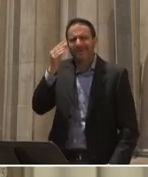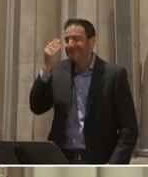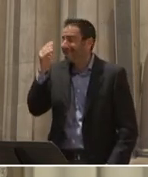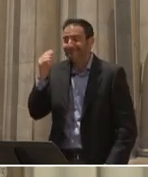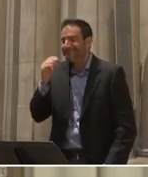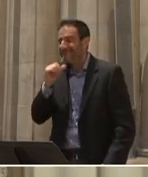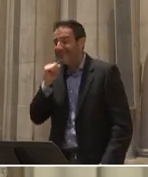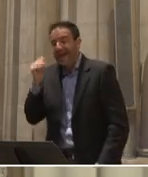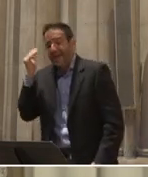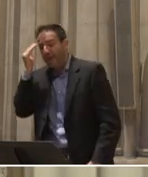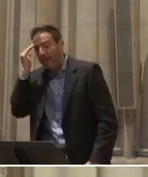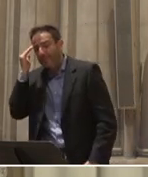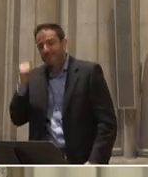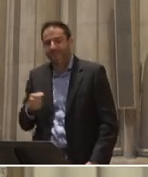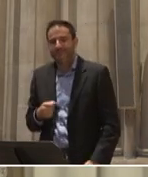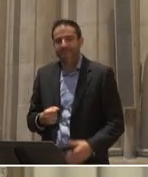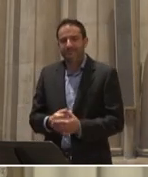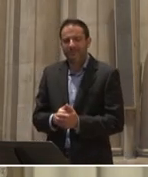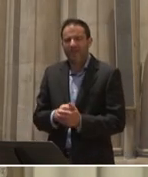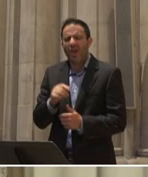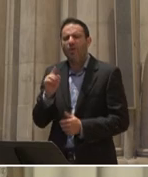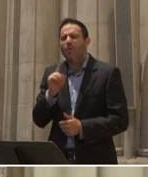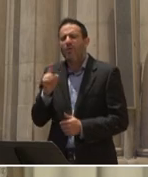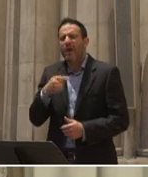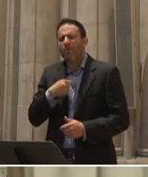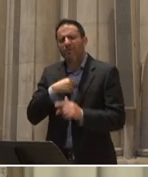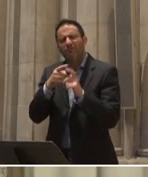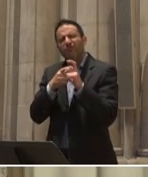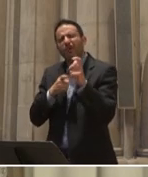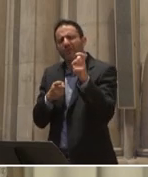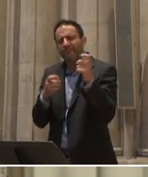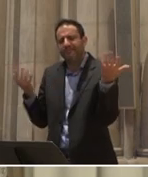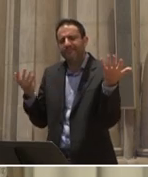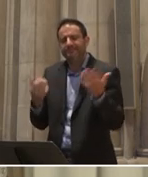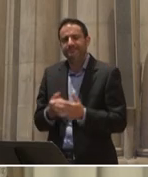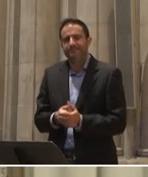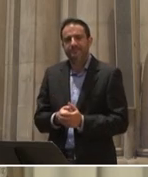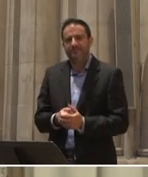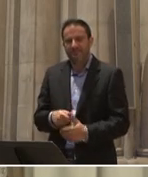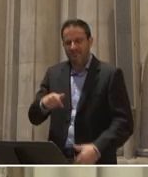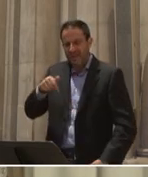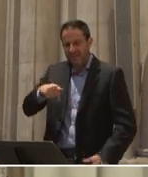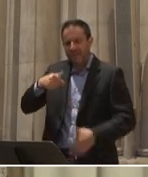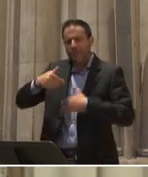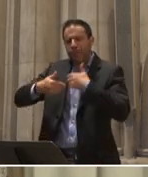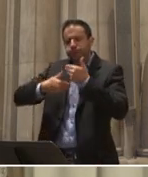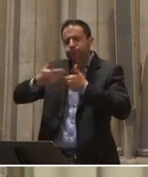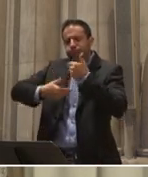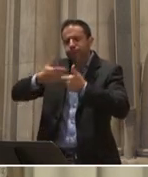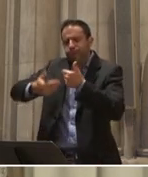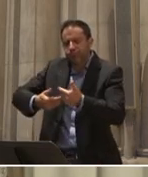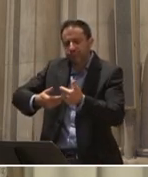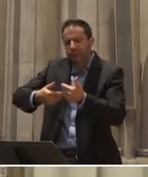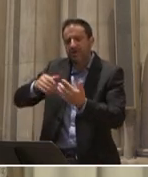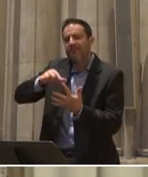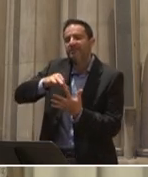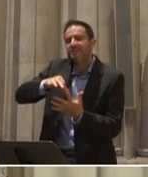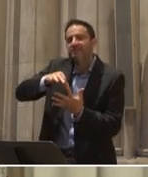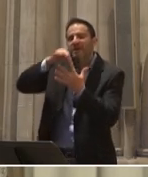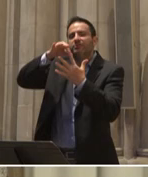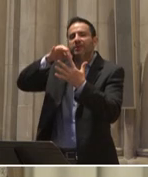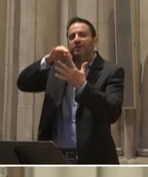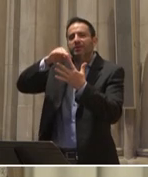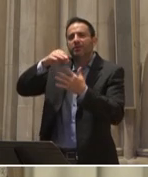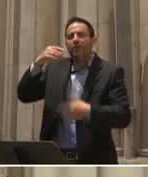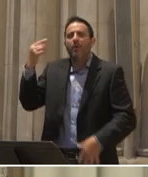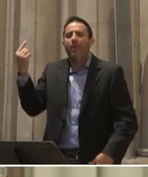about who we are and where we come from. But this process of discovery